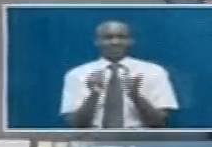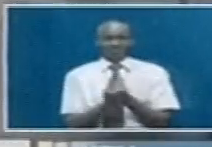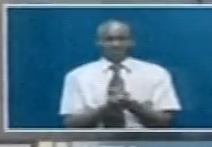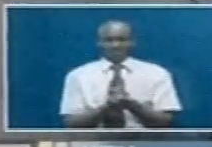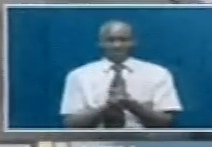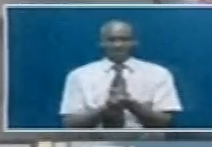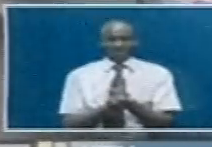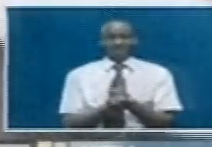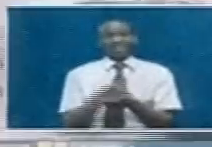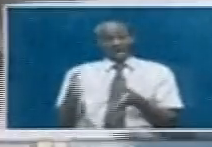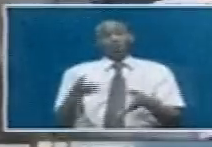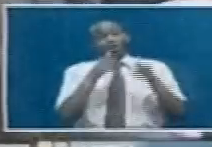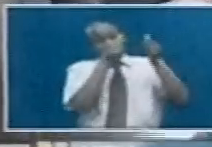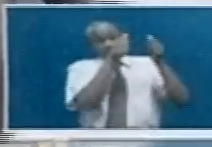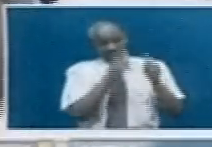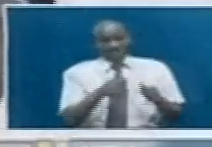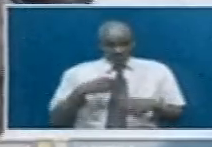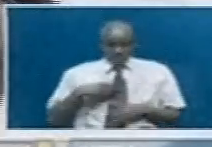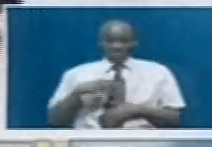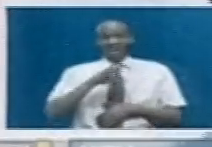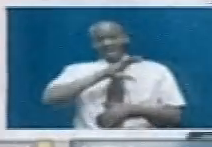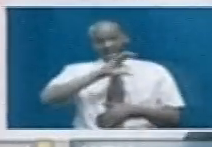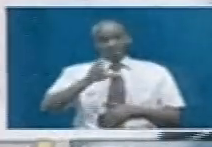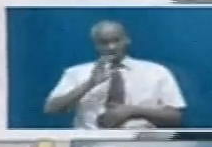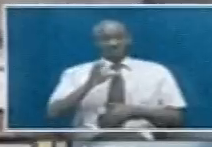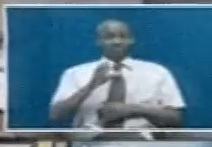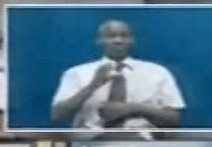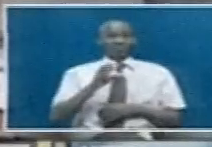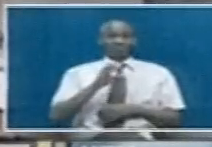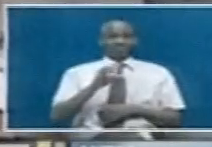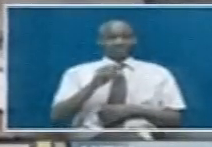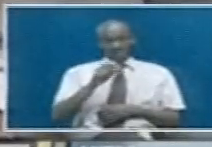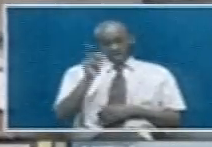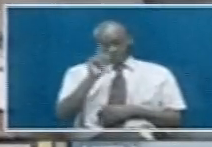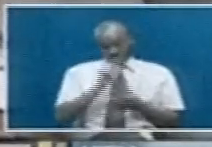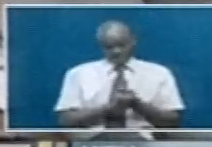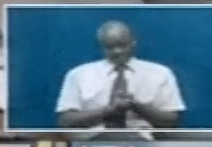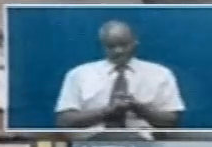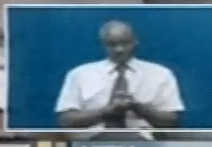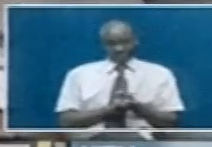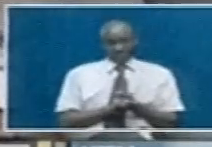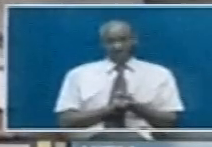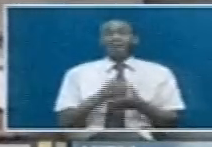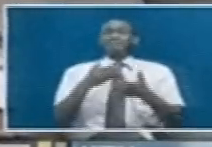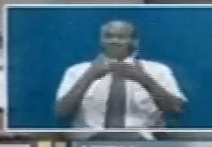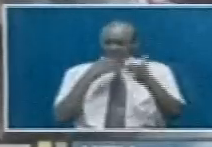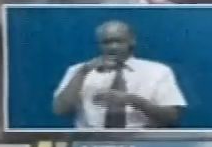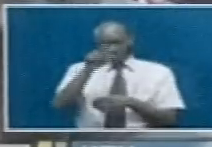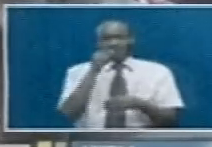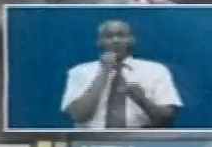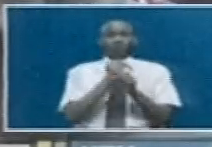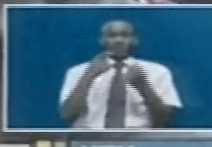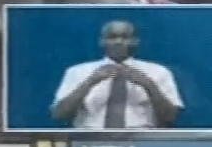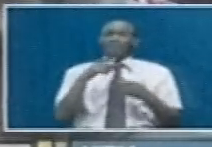With a notice from the county government of Nairobi. Kwa hivyo tungetaka kabla ubomwaji wote ifanywe sehemu hii,